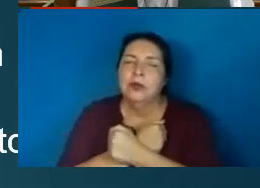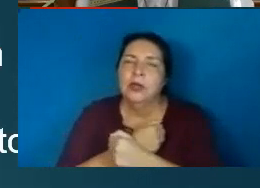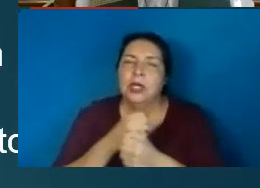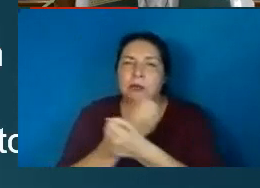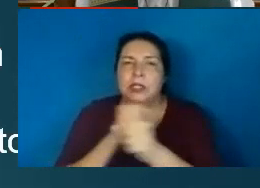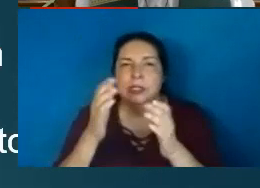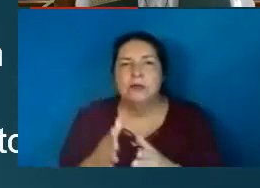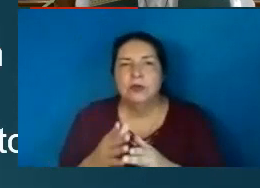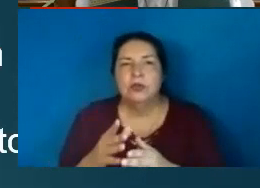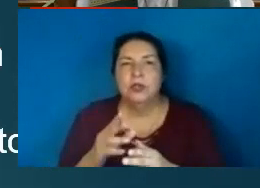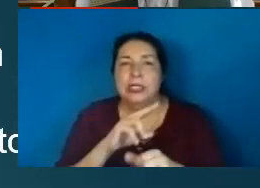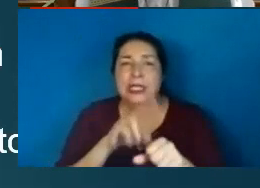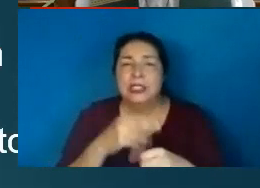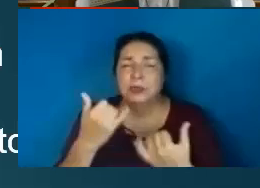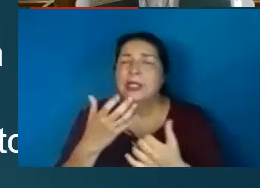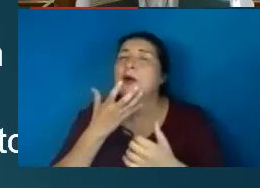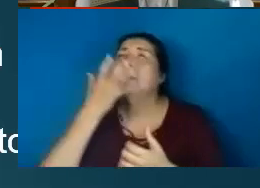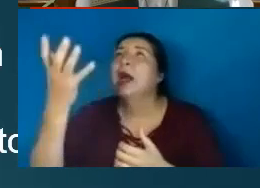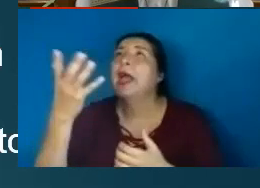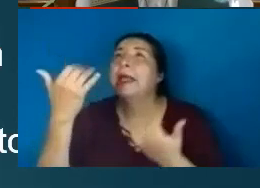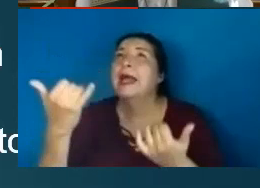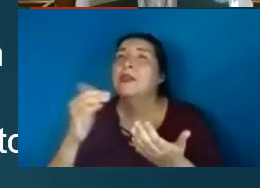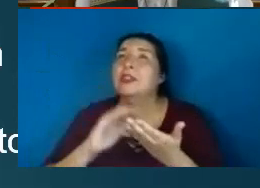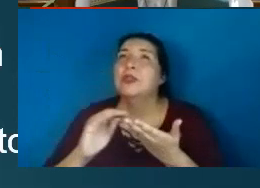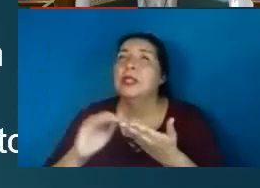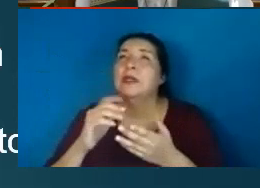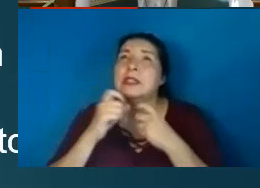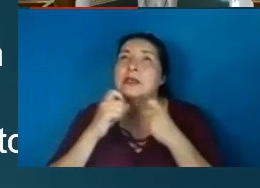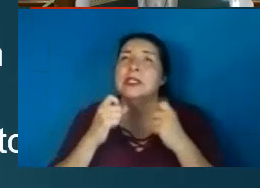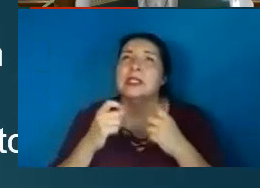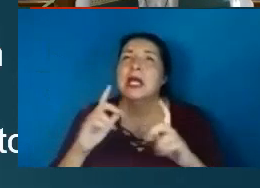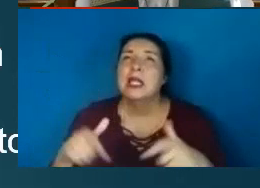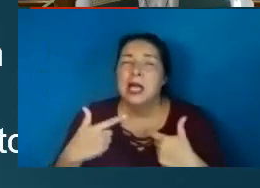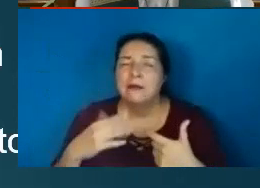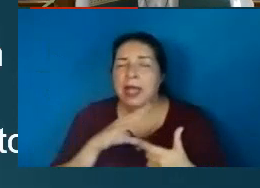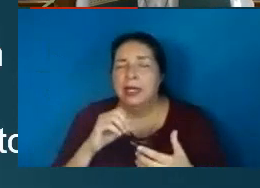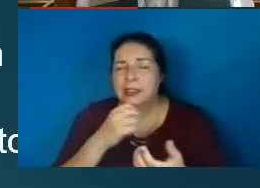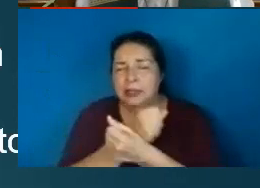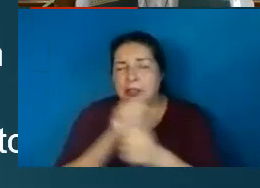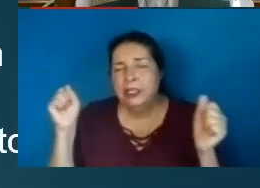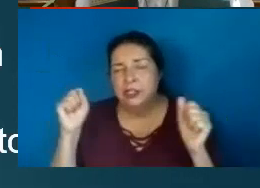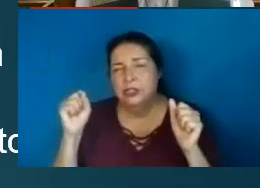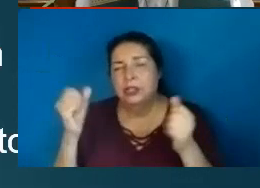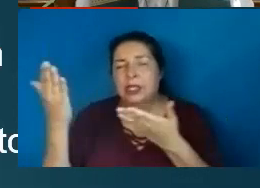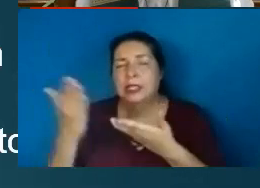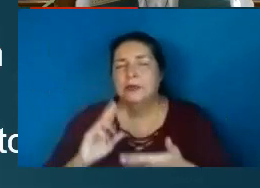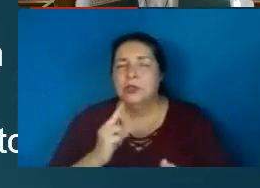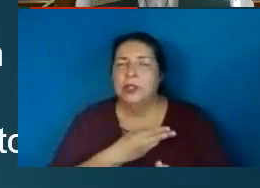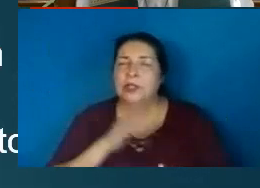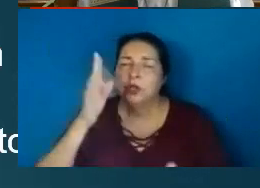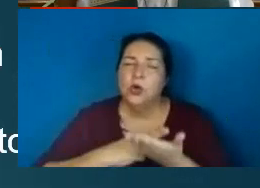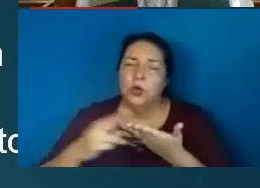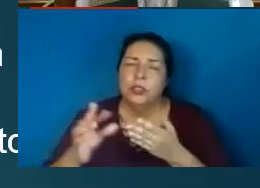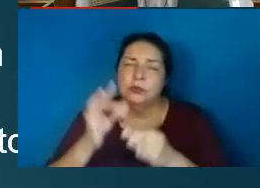nations cry, and in whom there is forgiveness of sins, life, and salvation. Grant to us your Holy